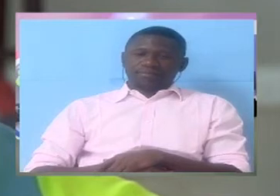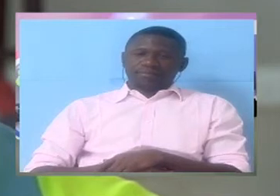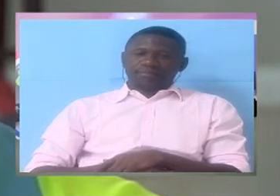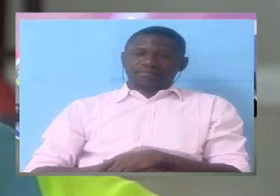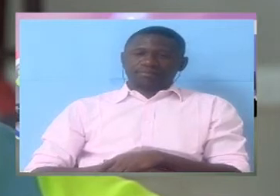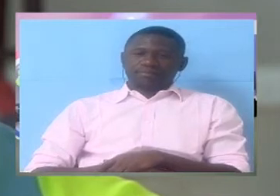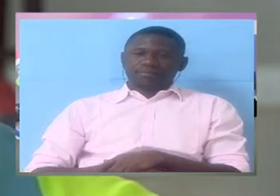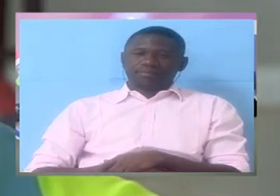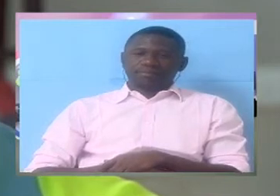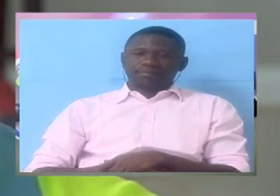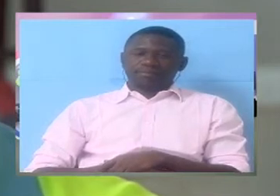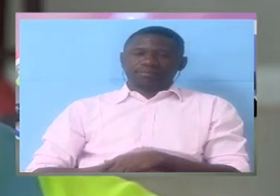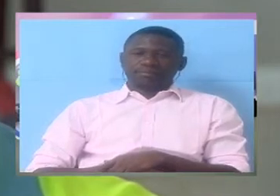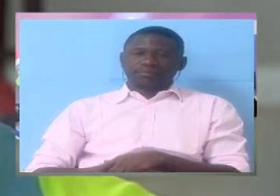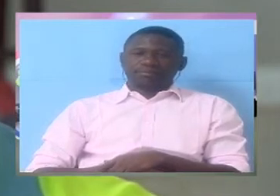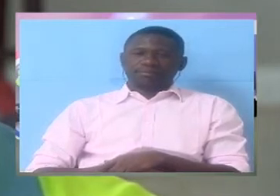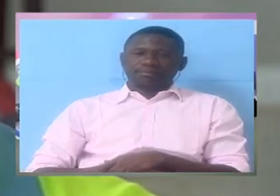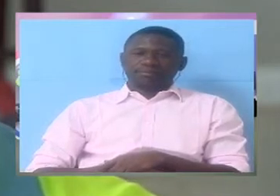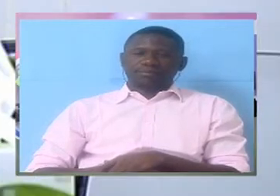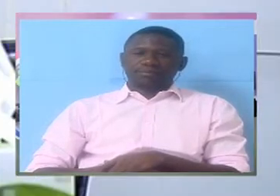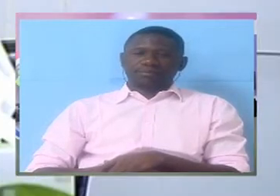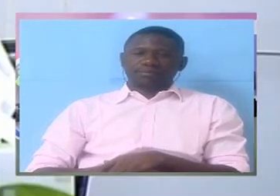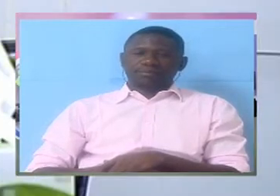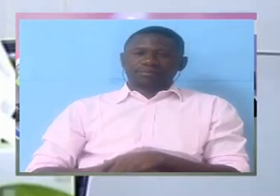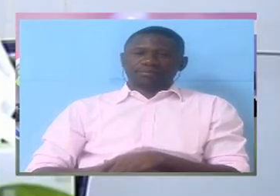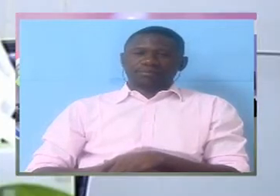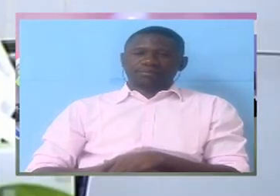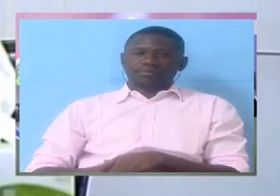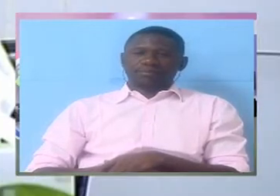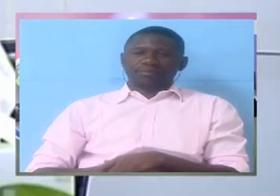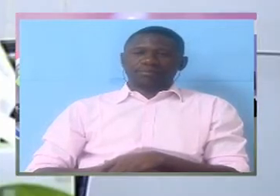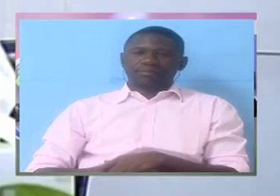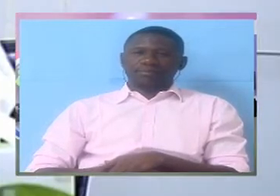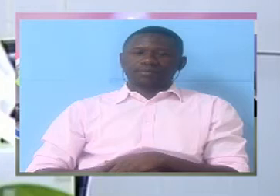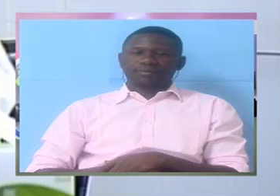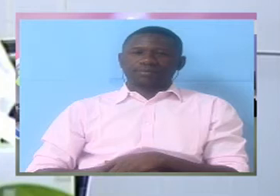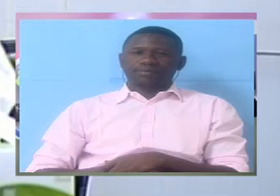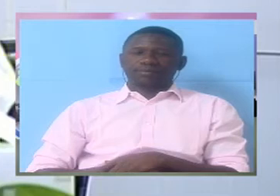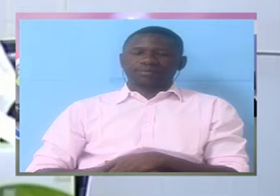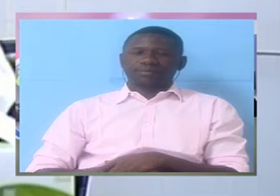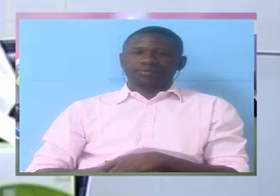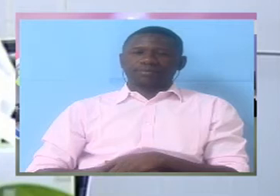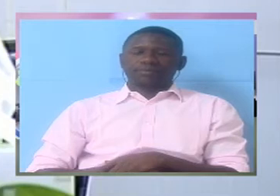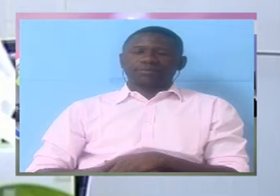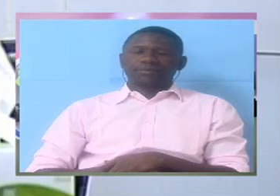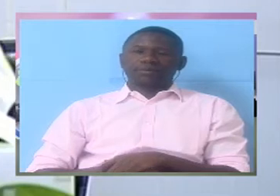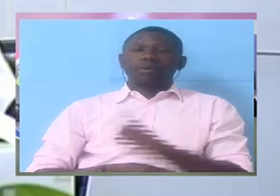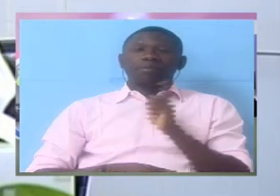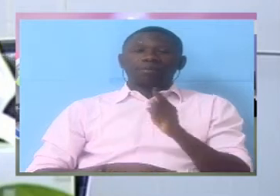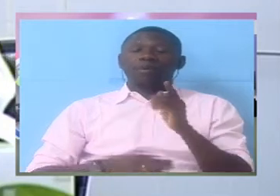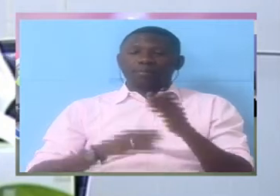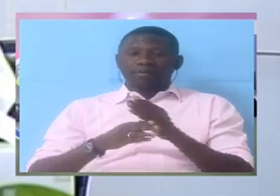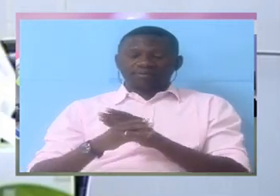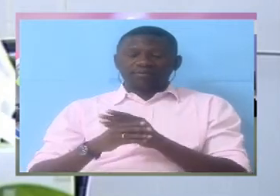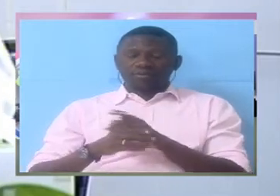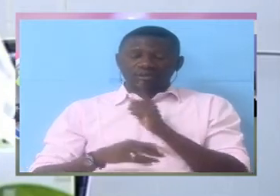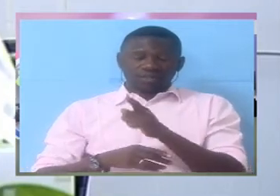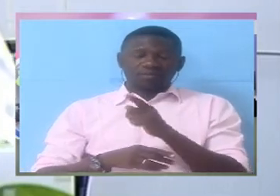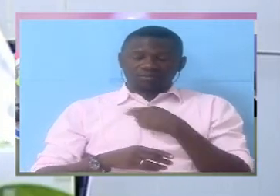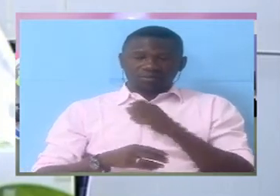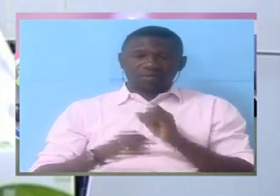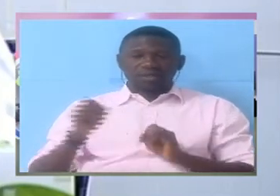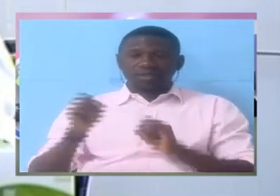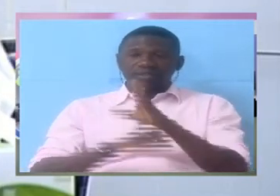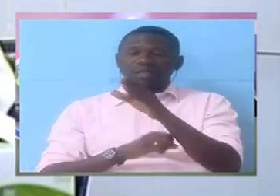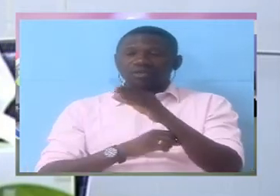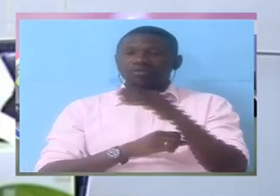menu buka uniform dung but in tell them mulu ti men ya long kon tell ka president o kanta. But before that I was sent for a course.